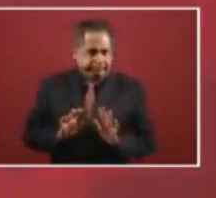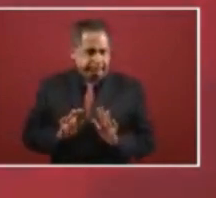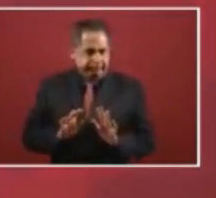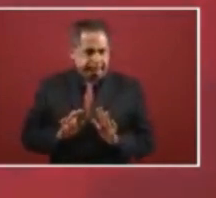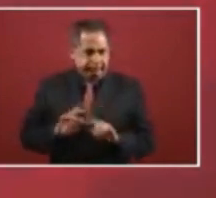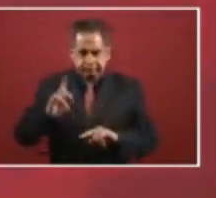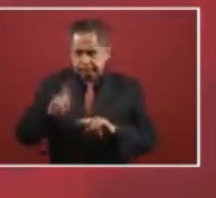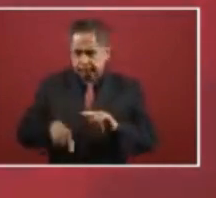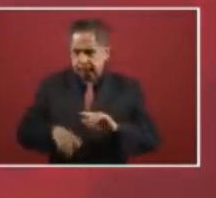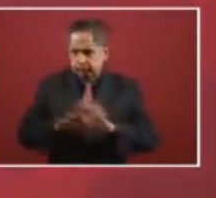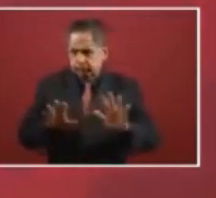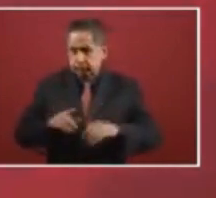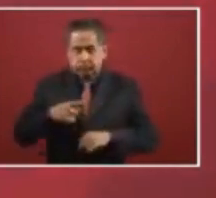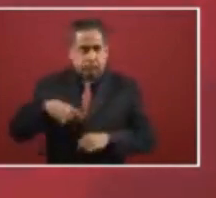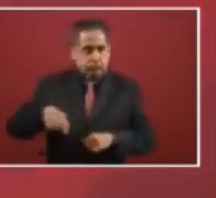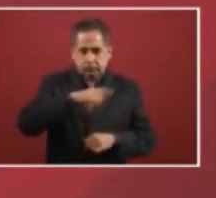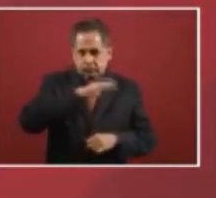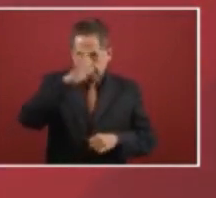complaints